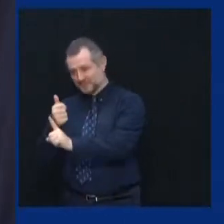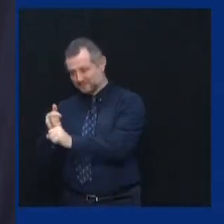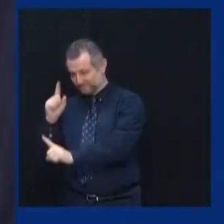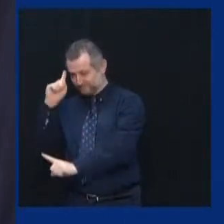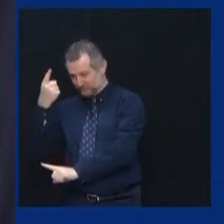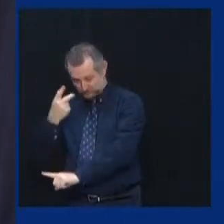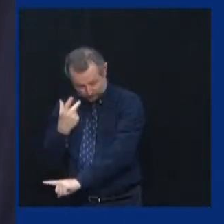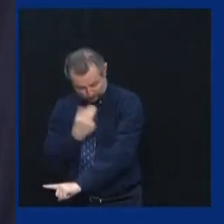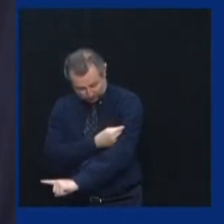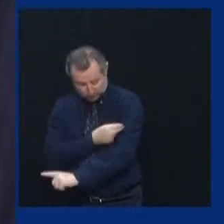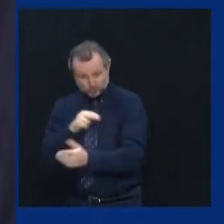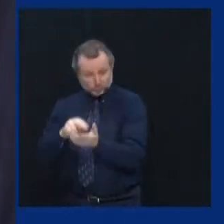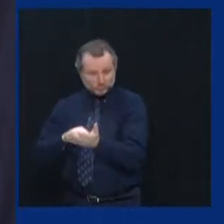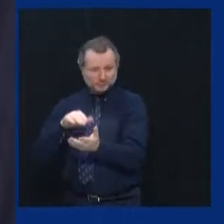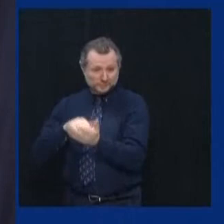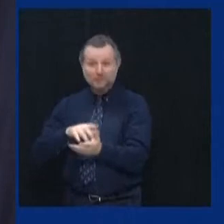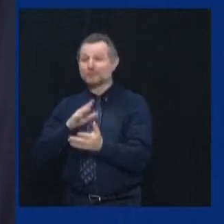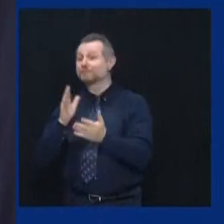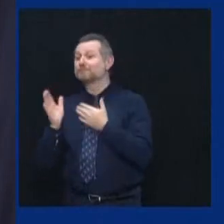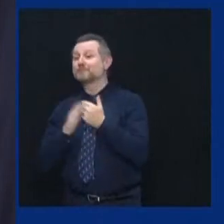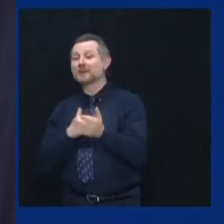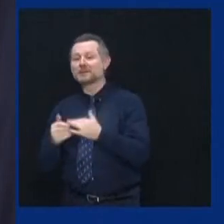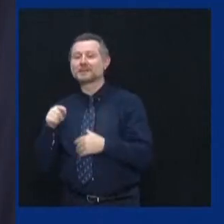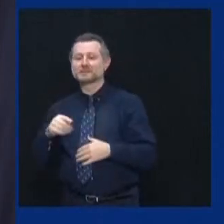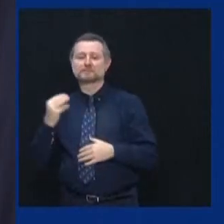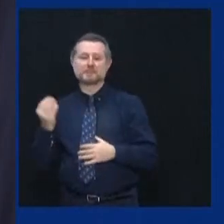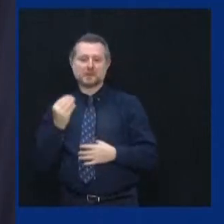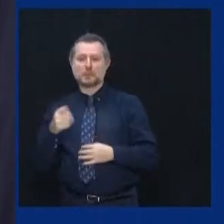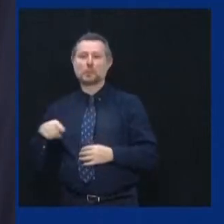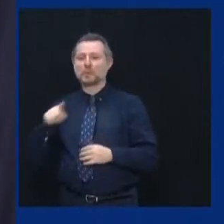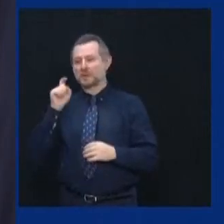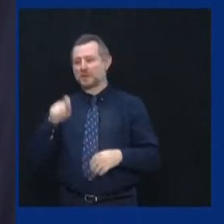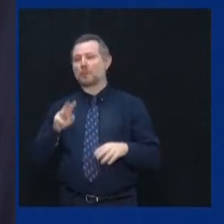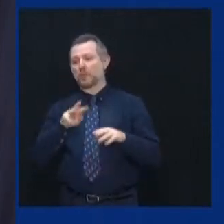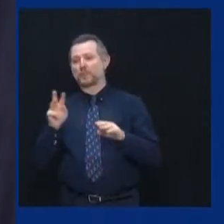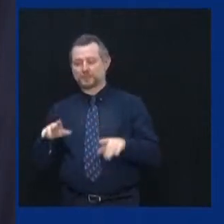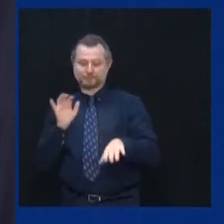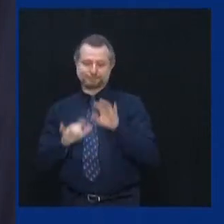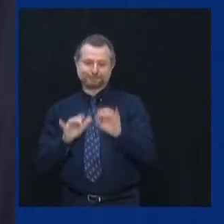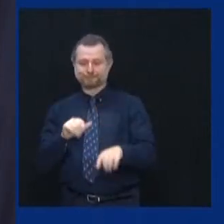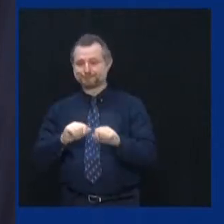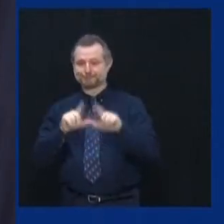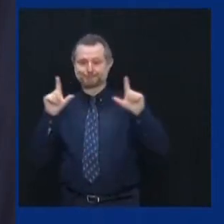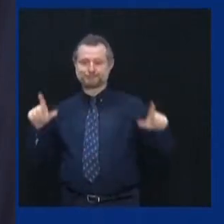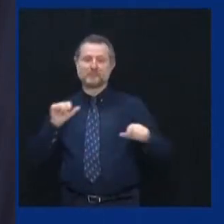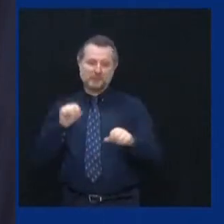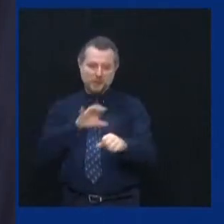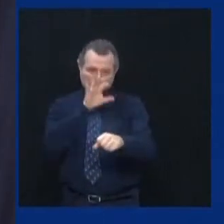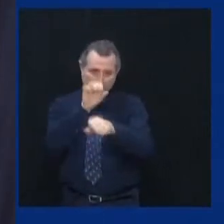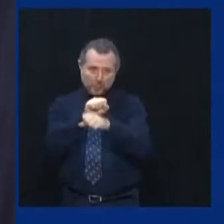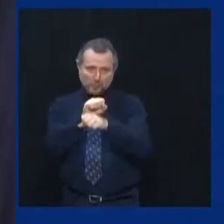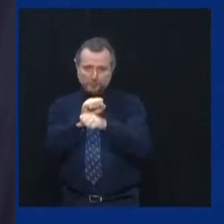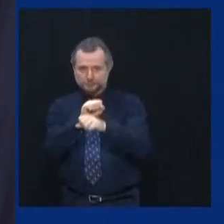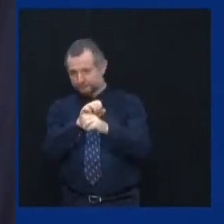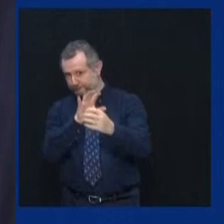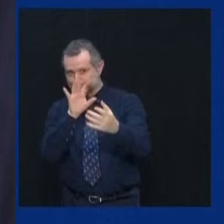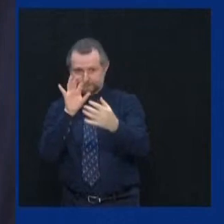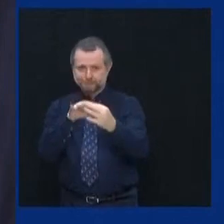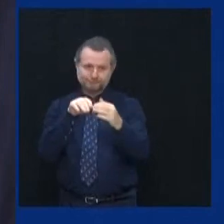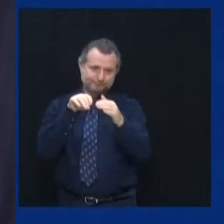on Monday, 1A, 1B will basically be able to make a reservation.